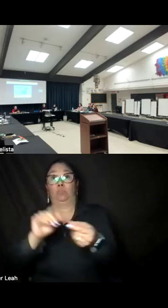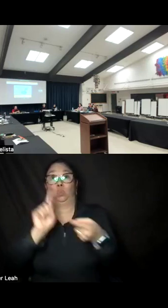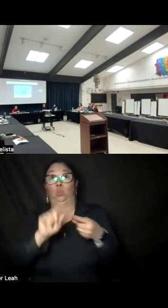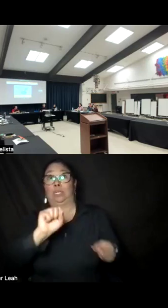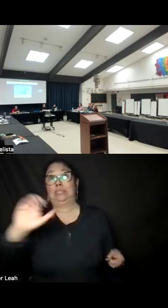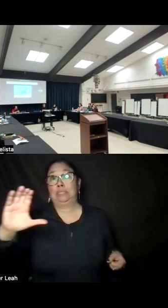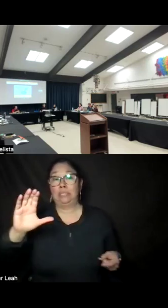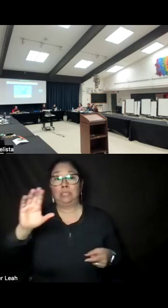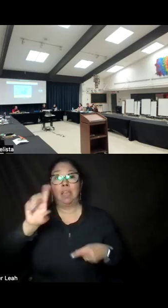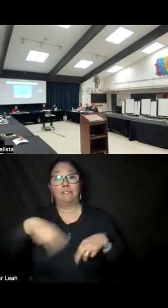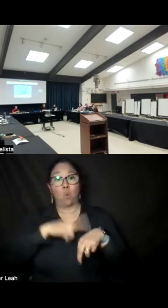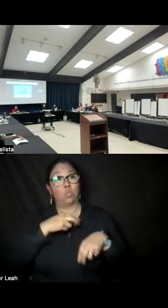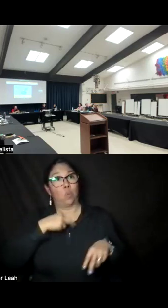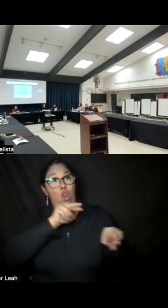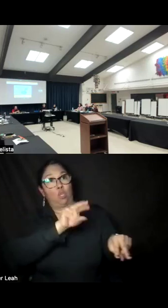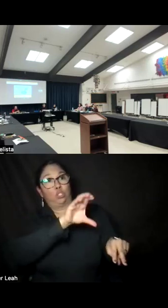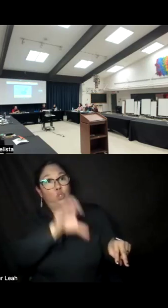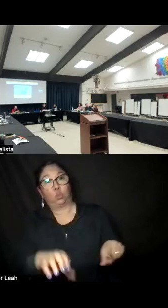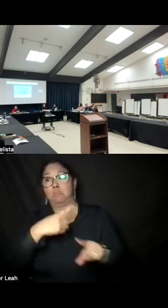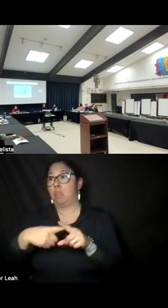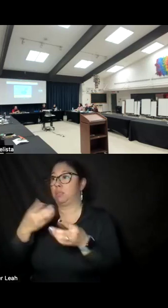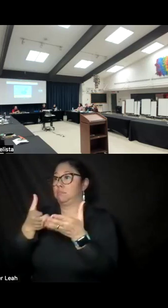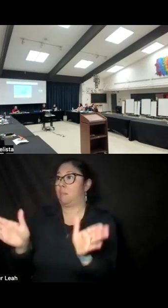And we're of course looking to Zoom as well.